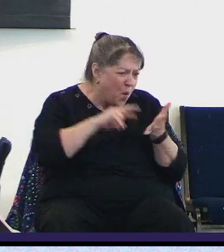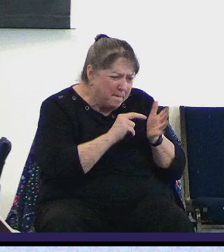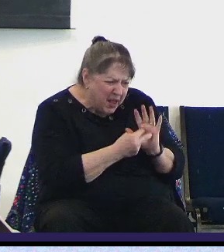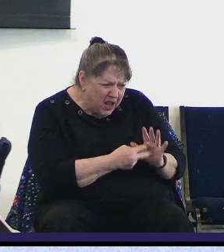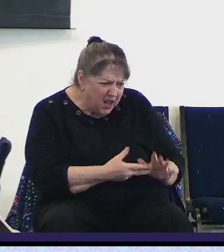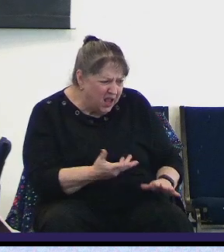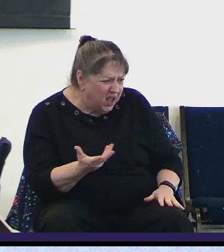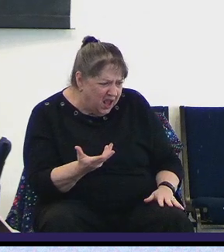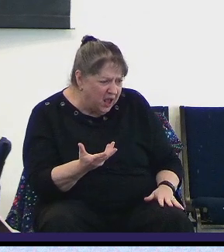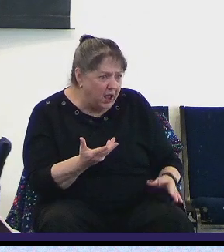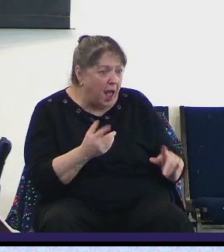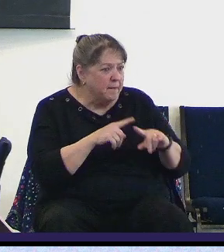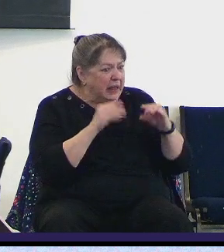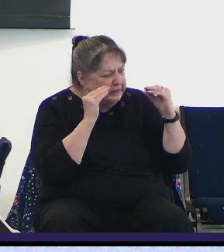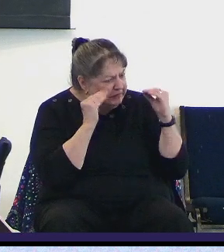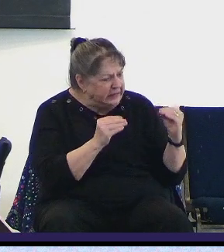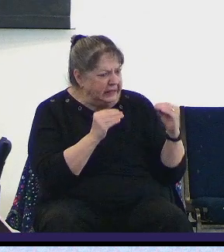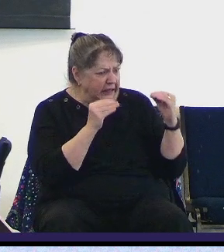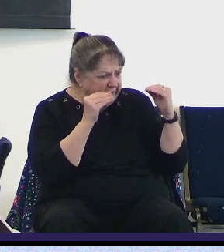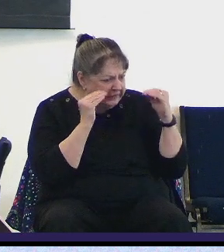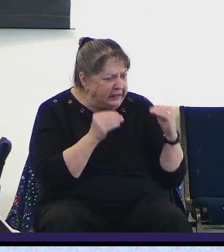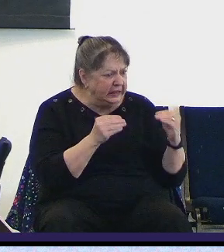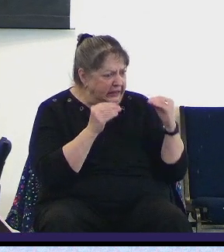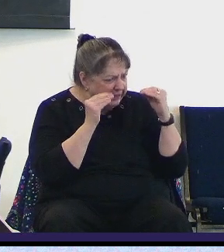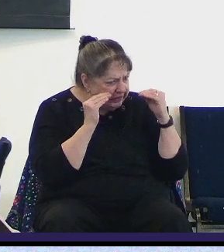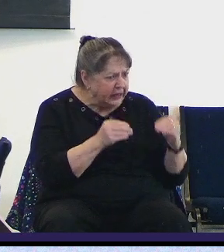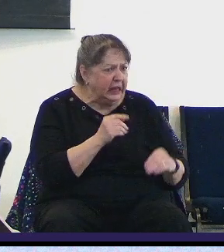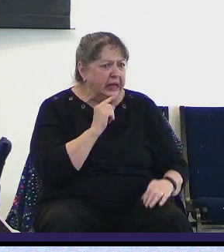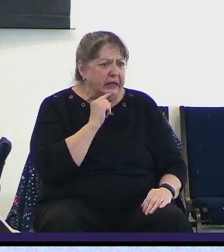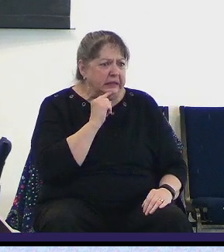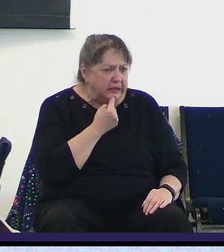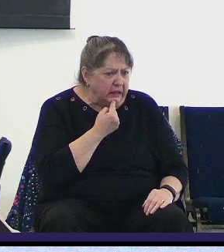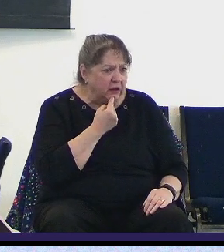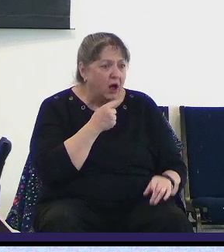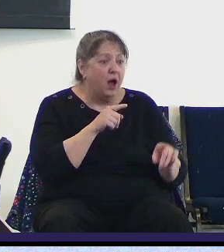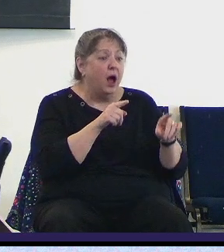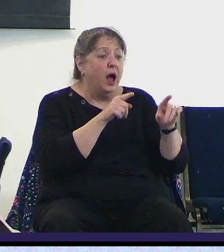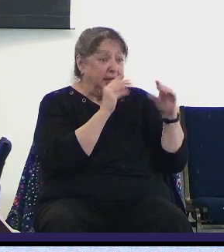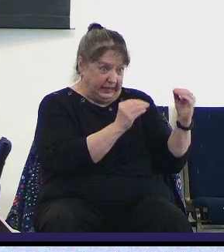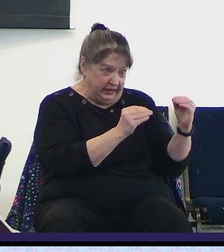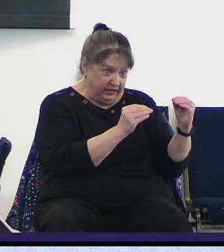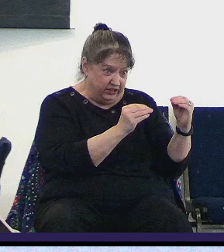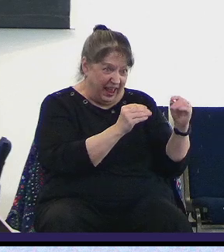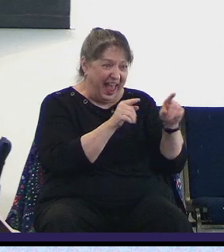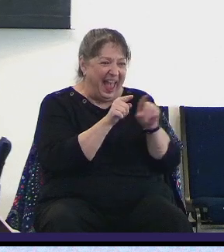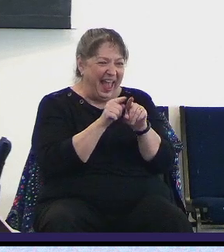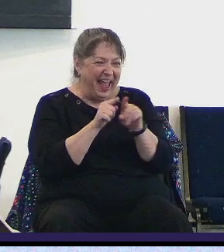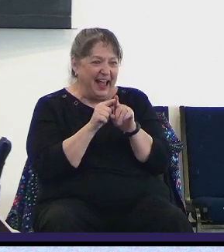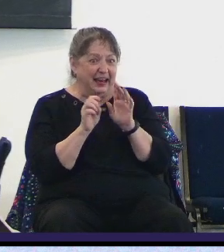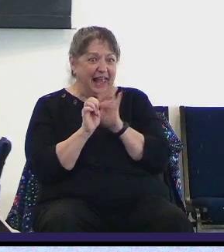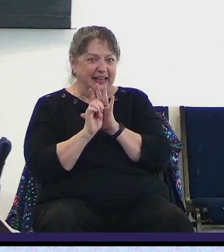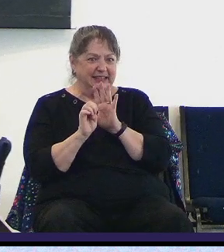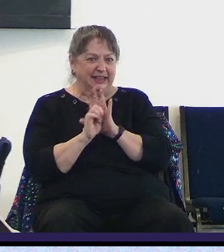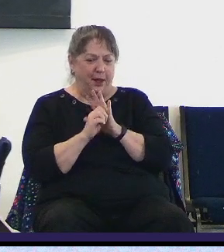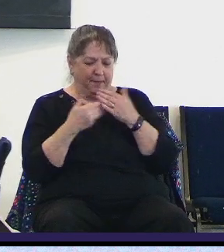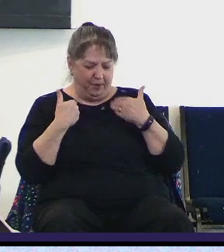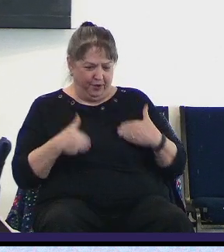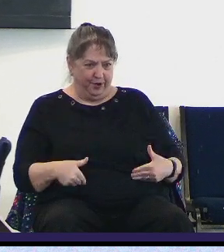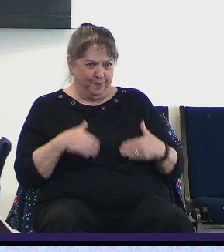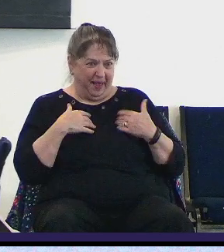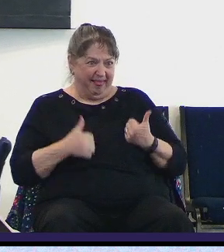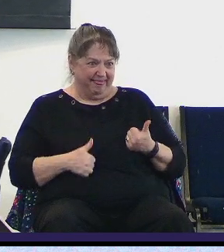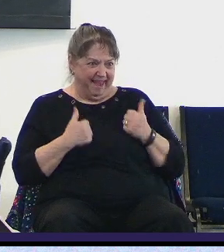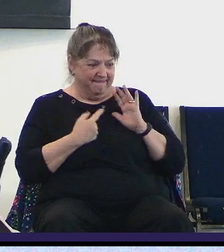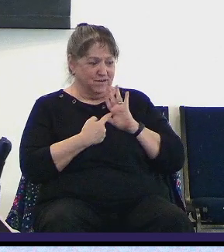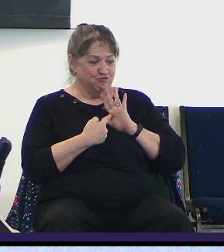word. It's also showing them the word by how we live. Yeah, church, the way that you and I live our lives